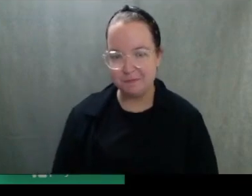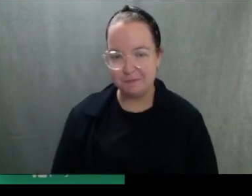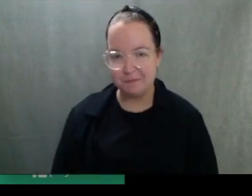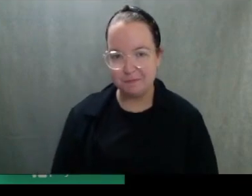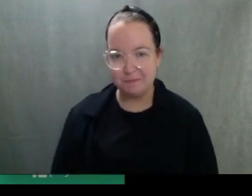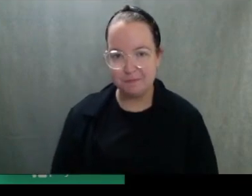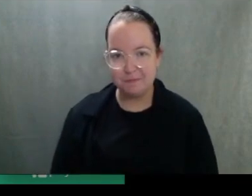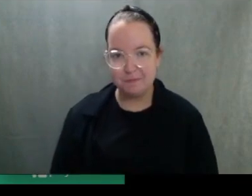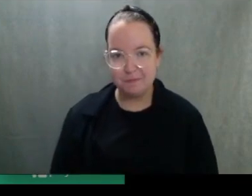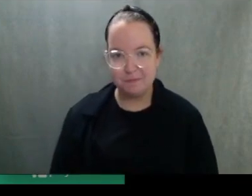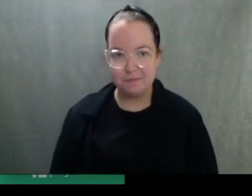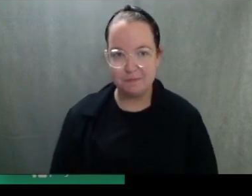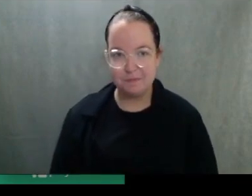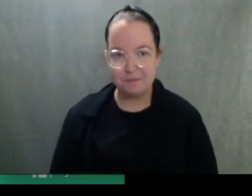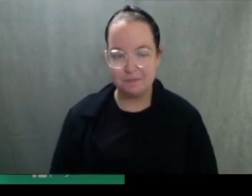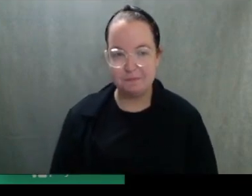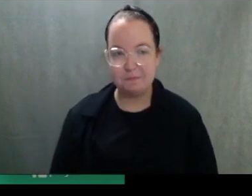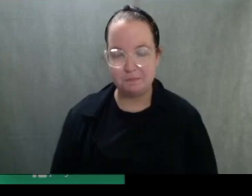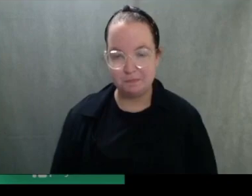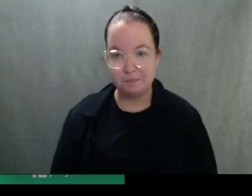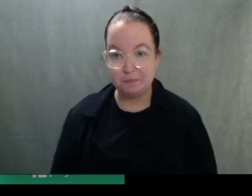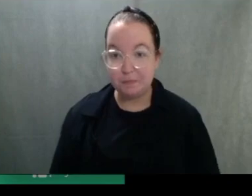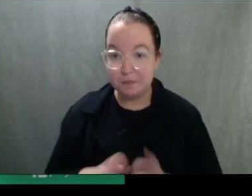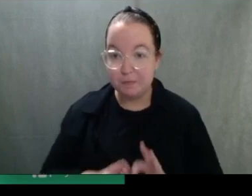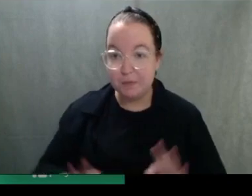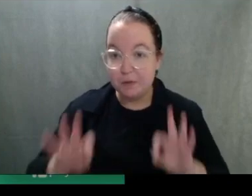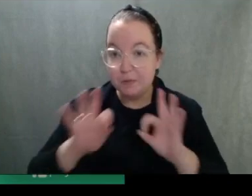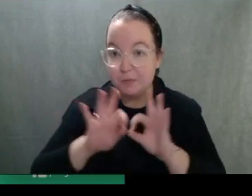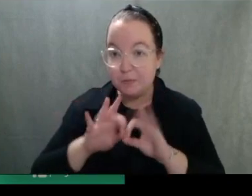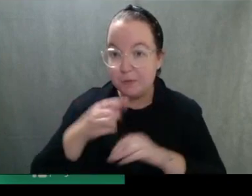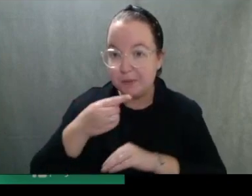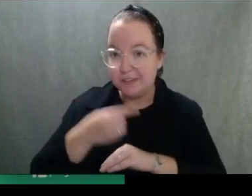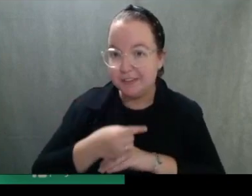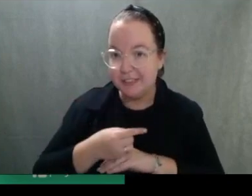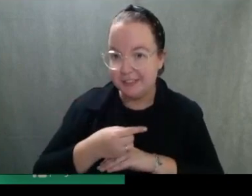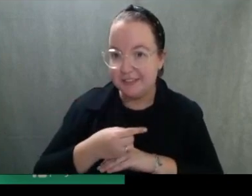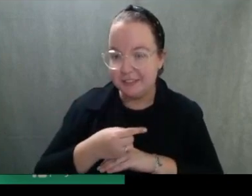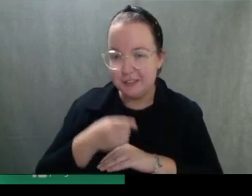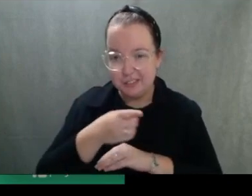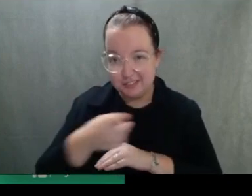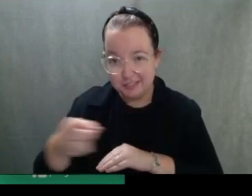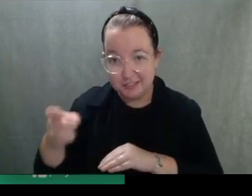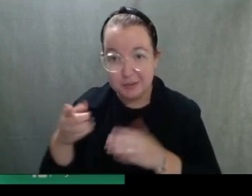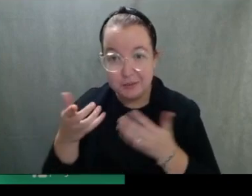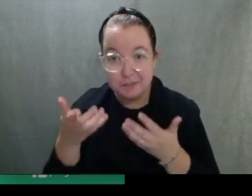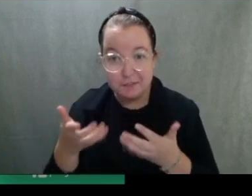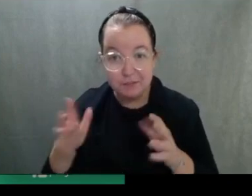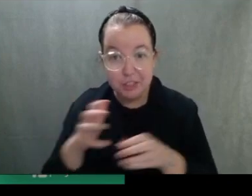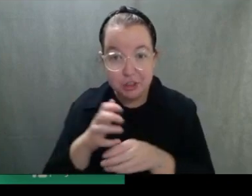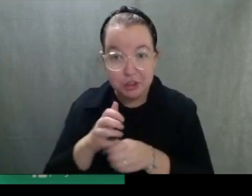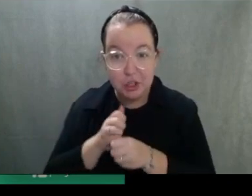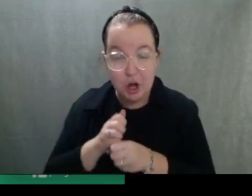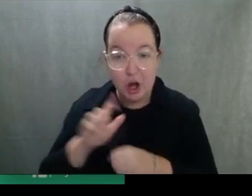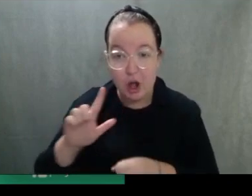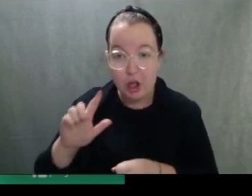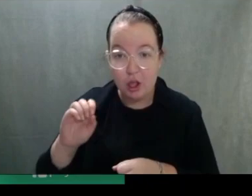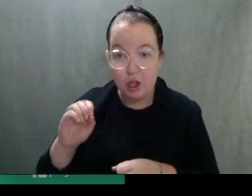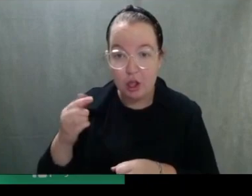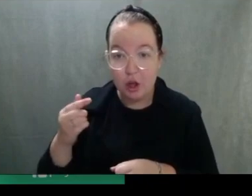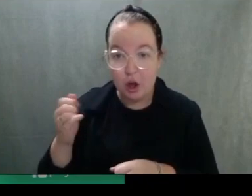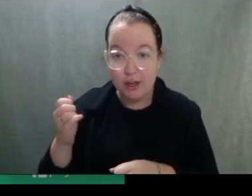All right, so starting out with our important dates. Everybody should have received their login information